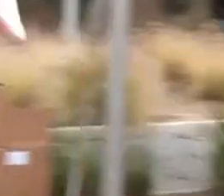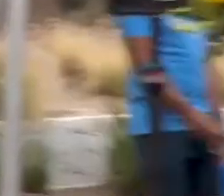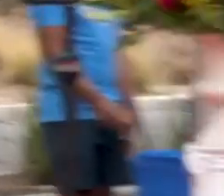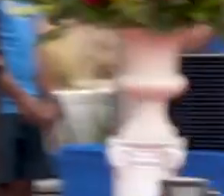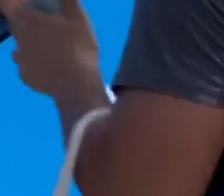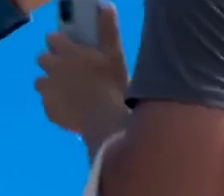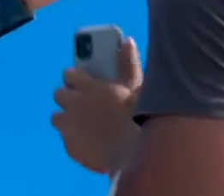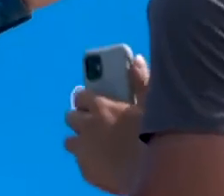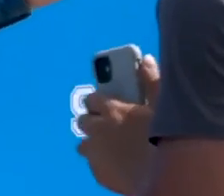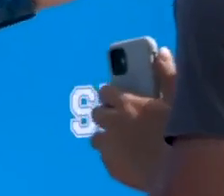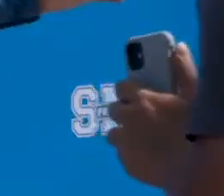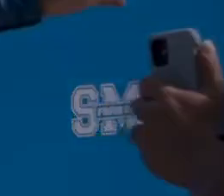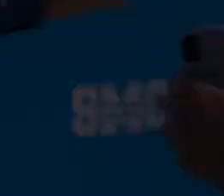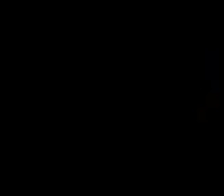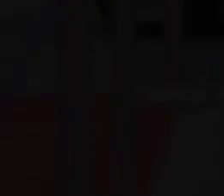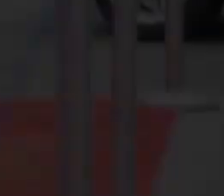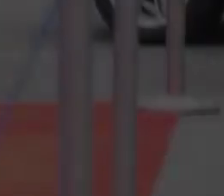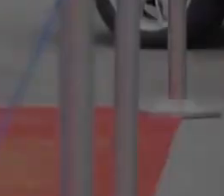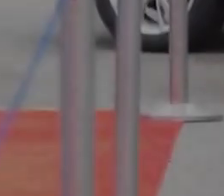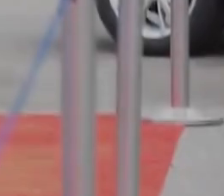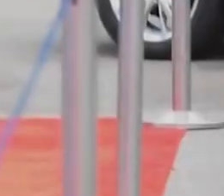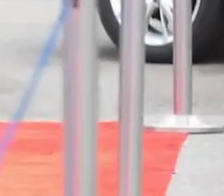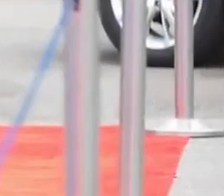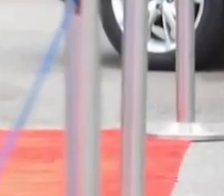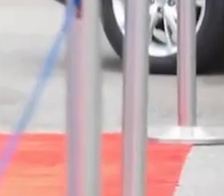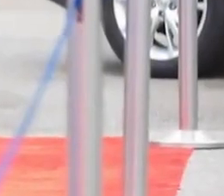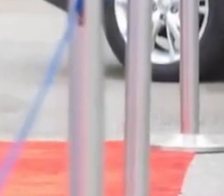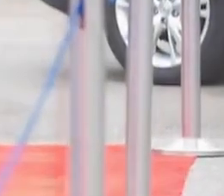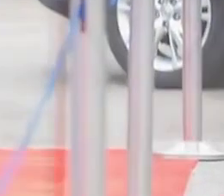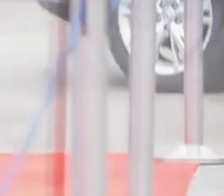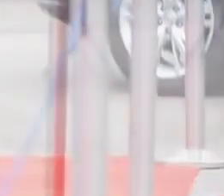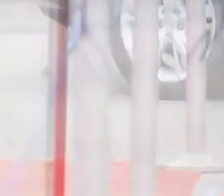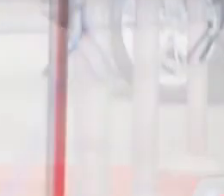as we rise from the flames. Heart of